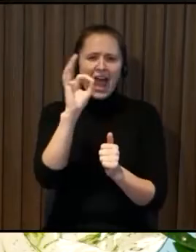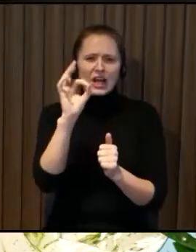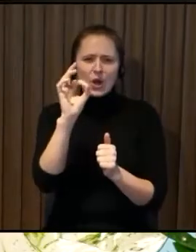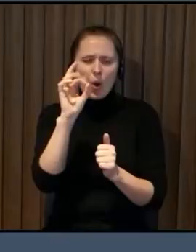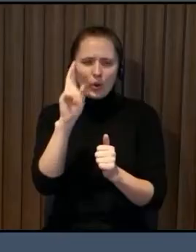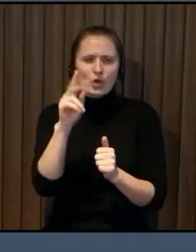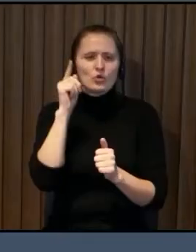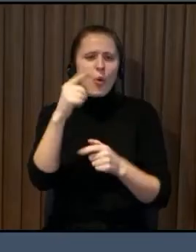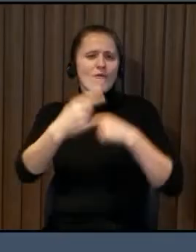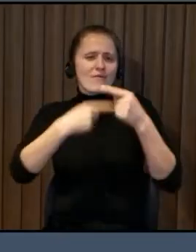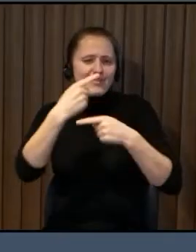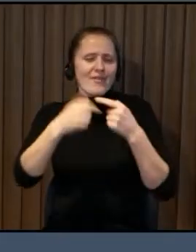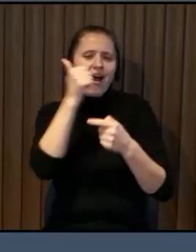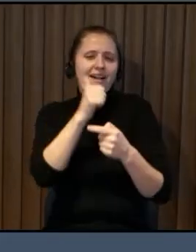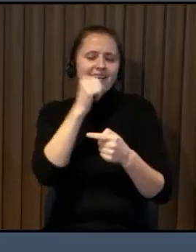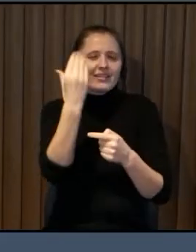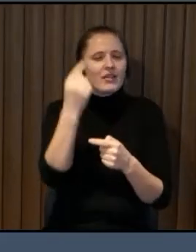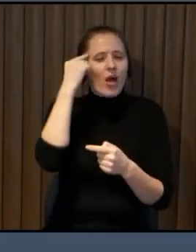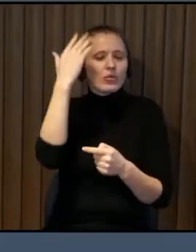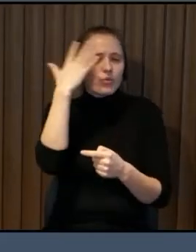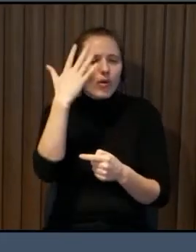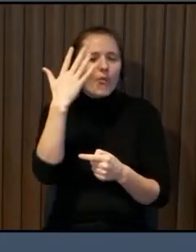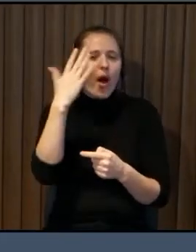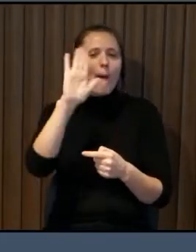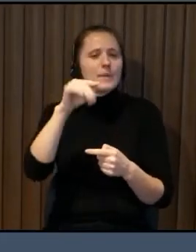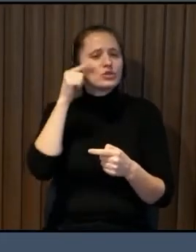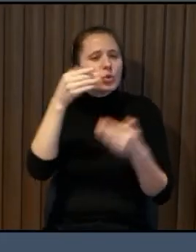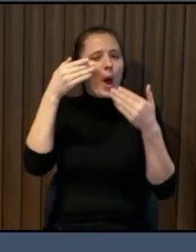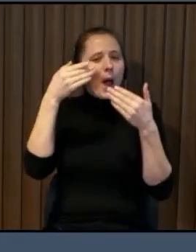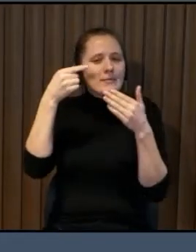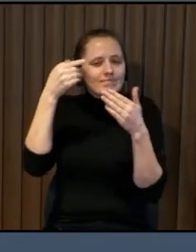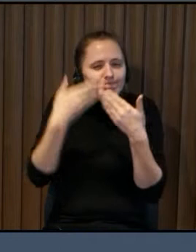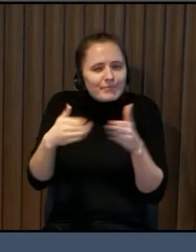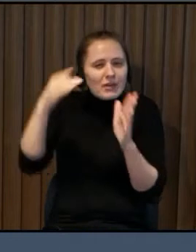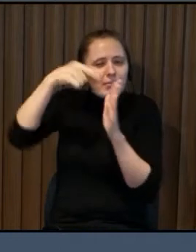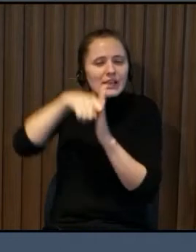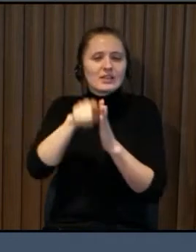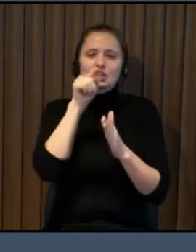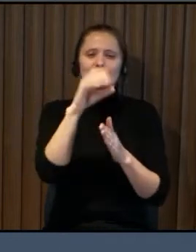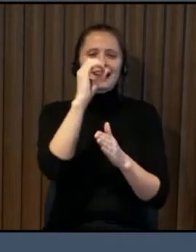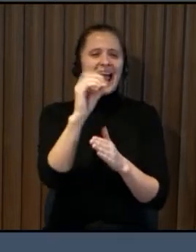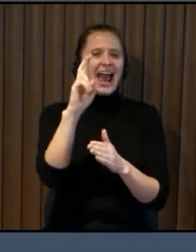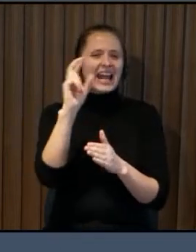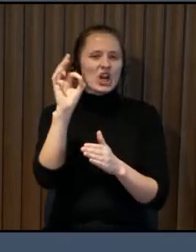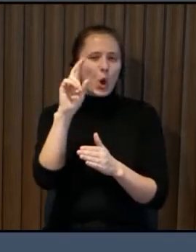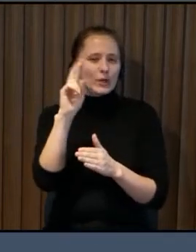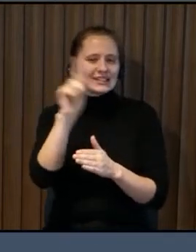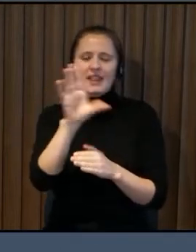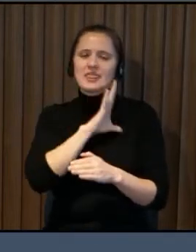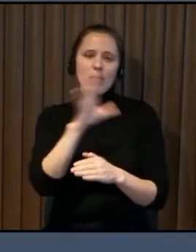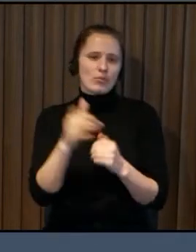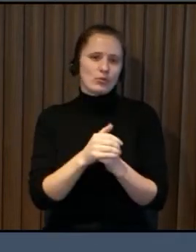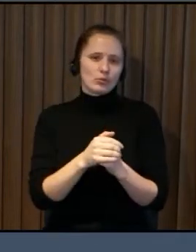you often encountering error? Because you are the one who is